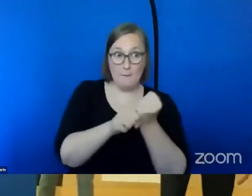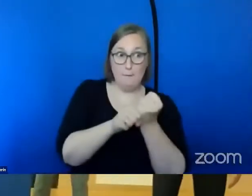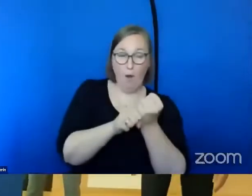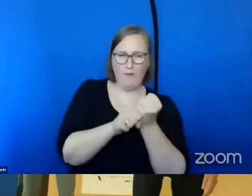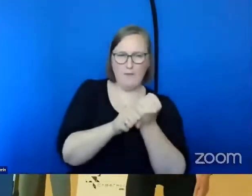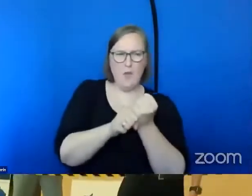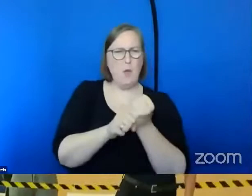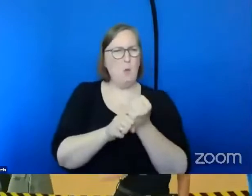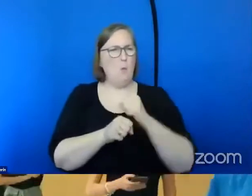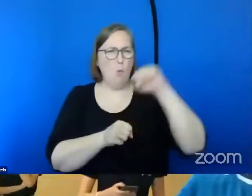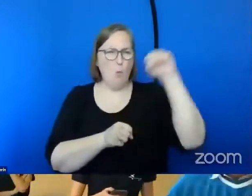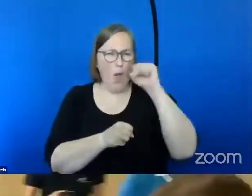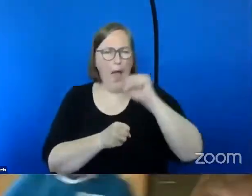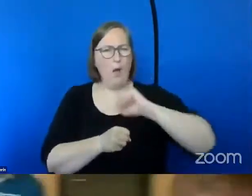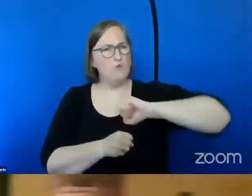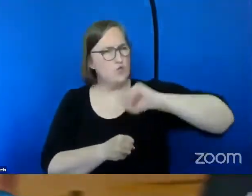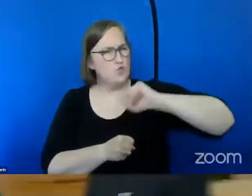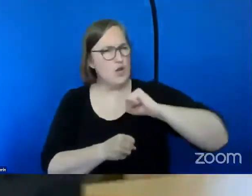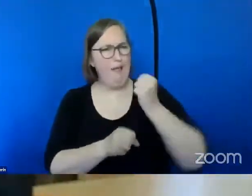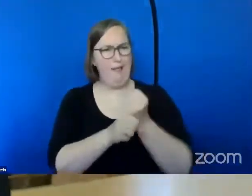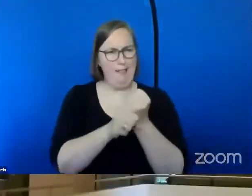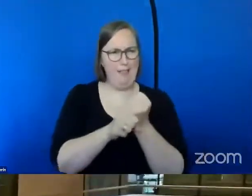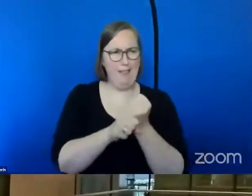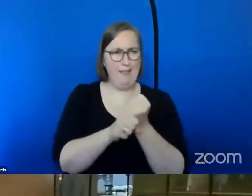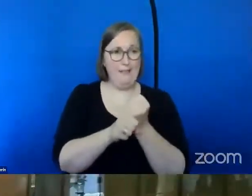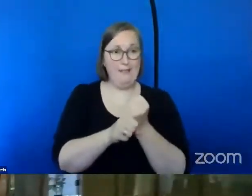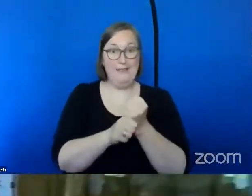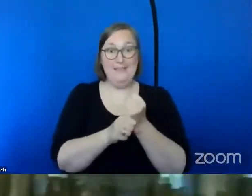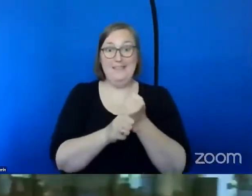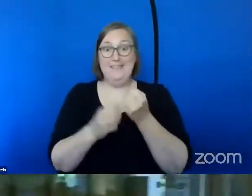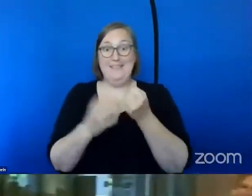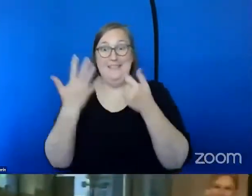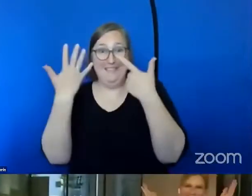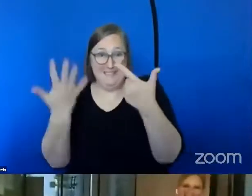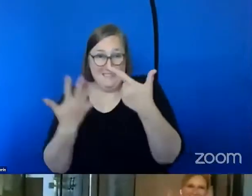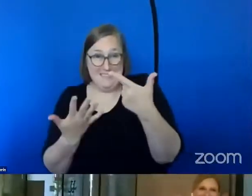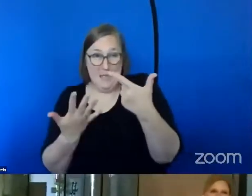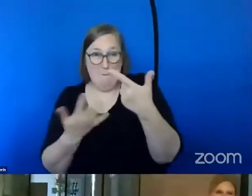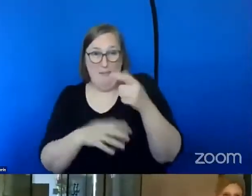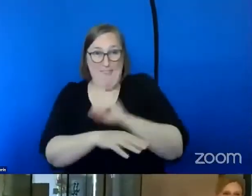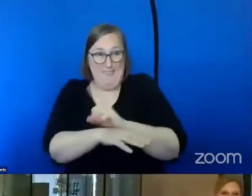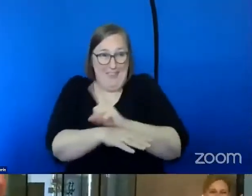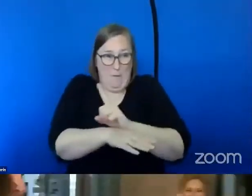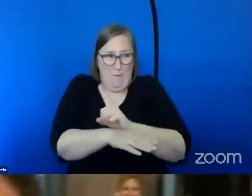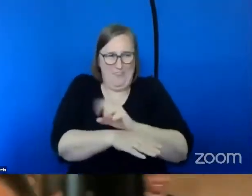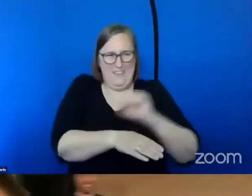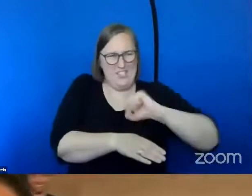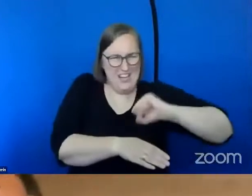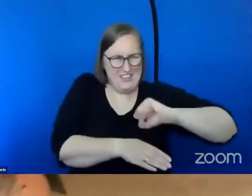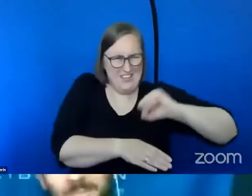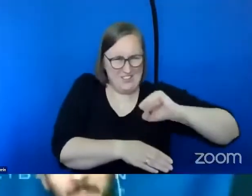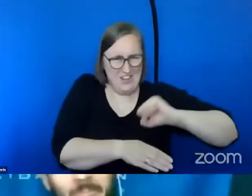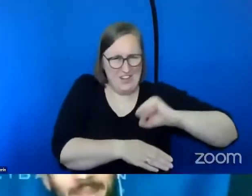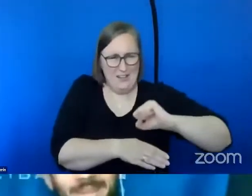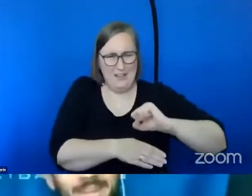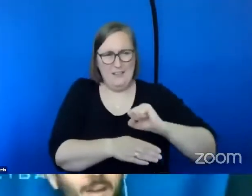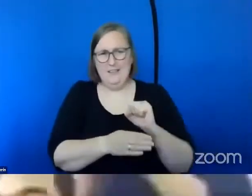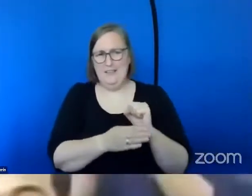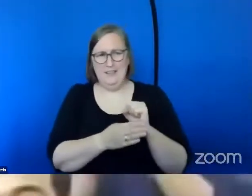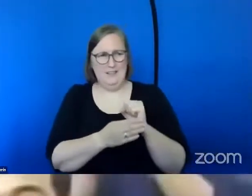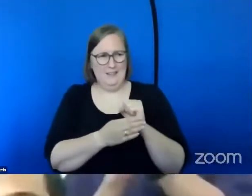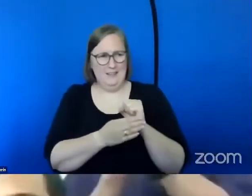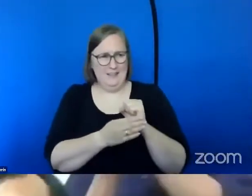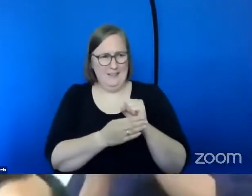25, 26. He's got the keyring down. Oh! He's missed it by 2 seconds.